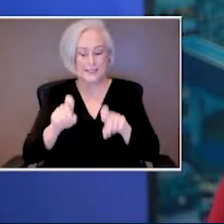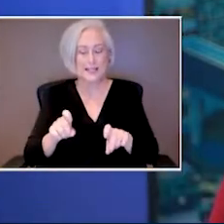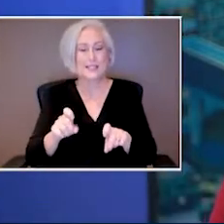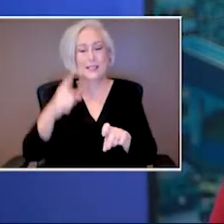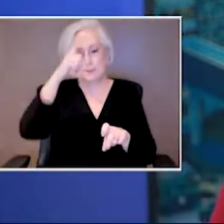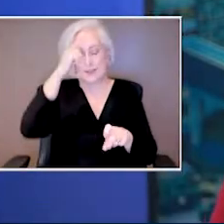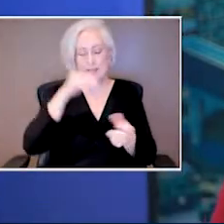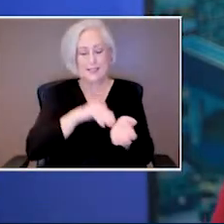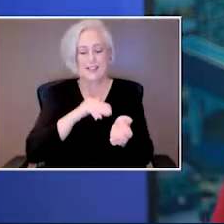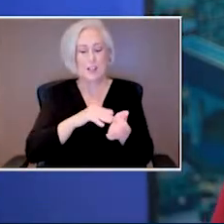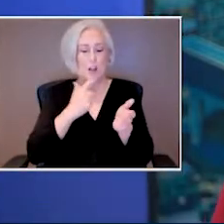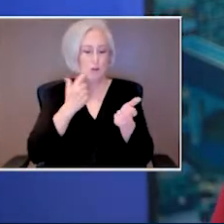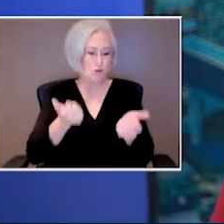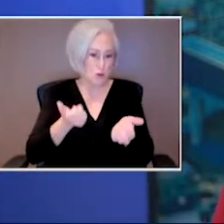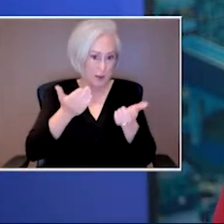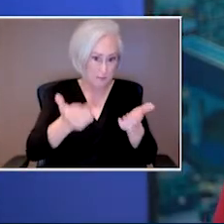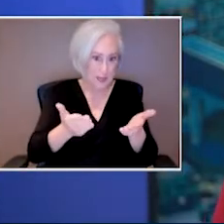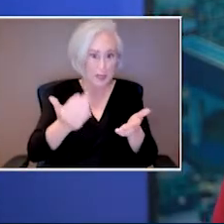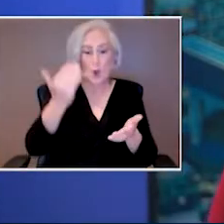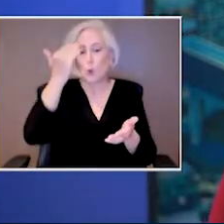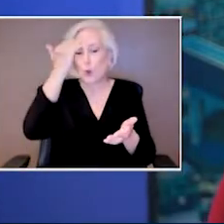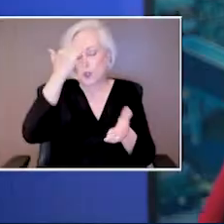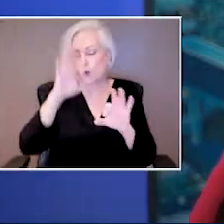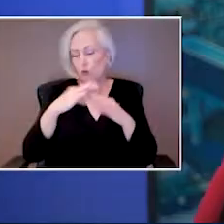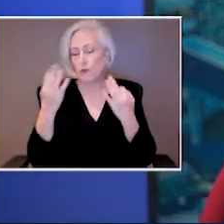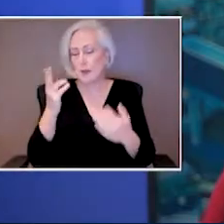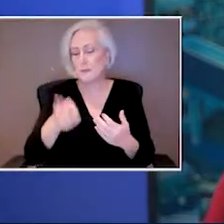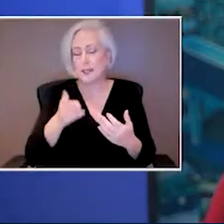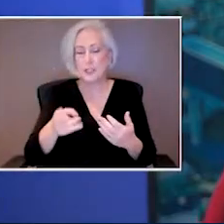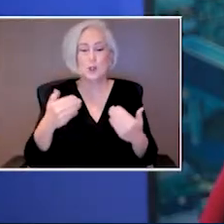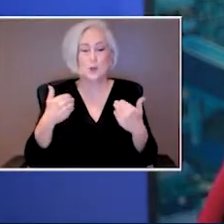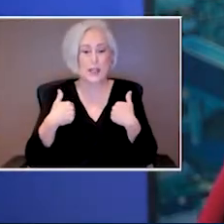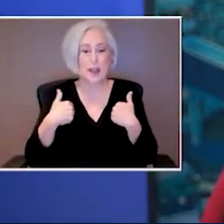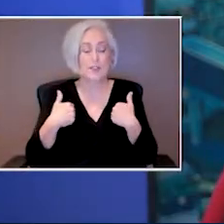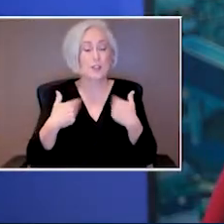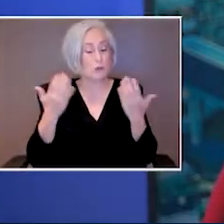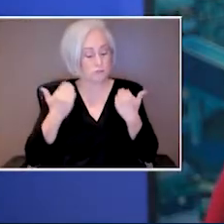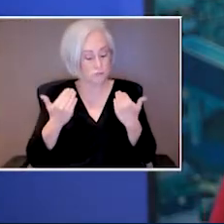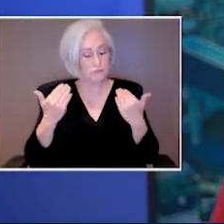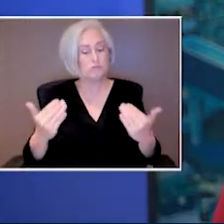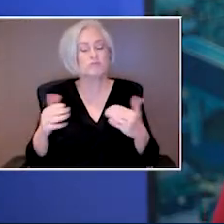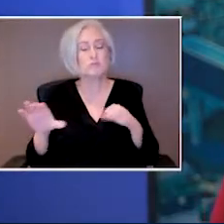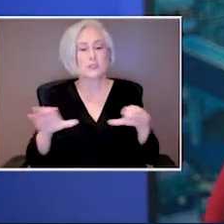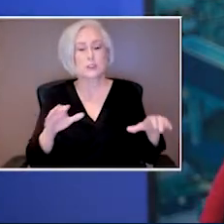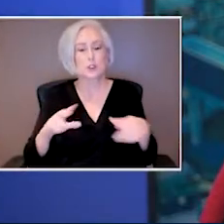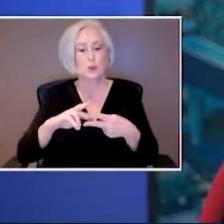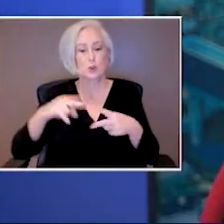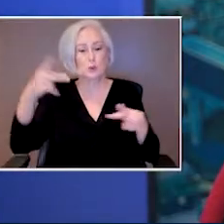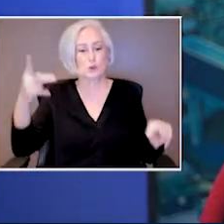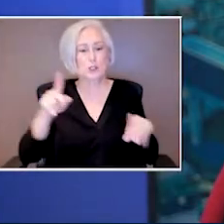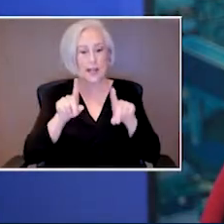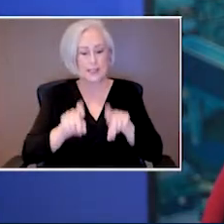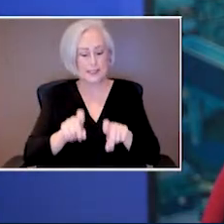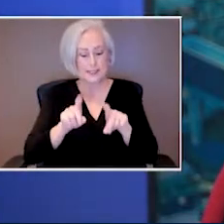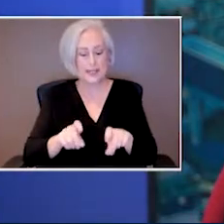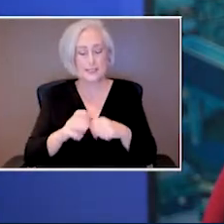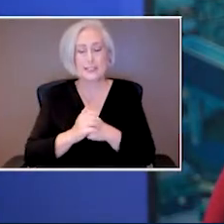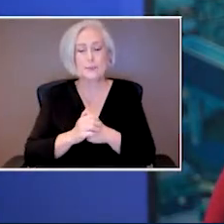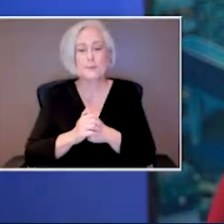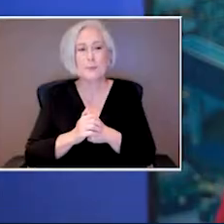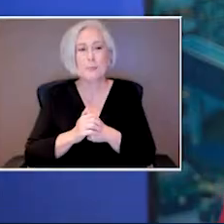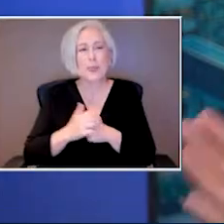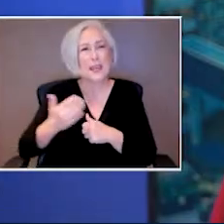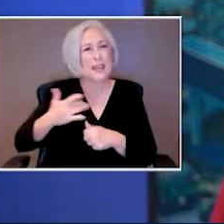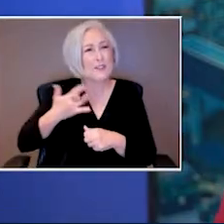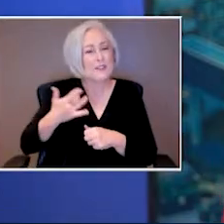we knew there was a family history there. So it was like, okay, let's go ahead, let's do the genetic testing. I had a feeling that I wasn't going to